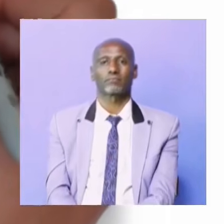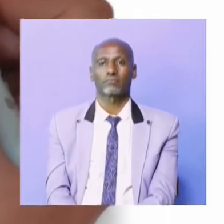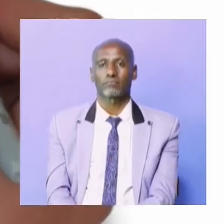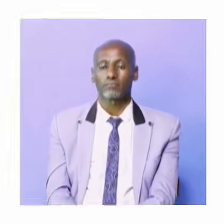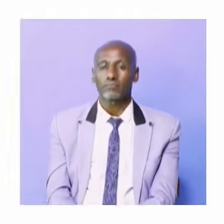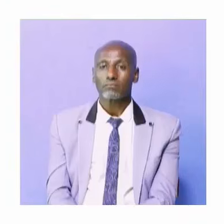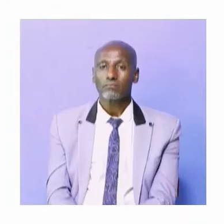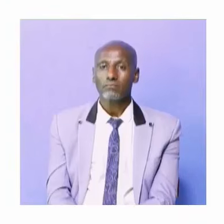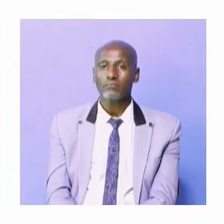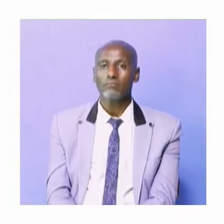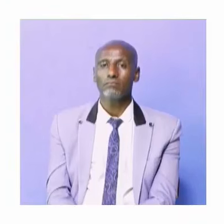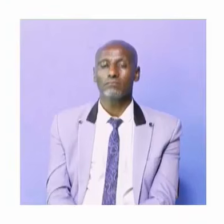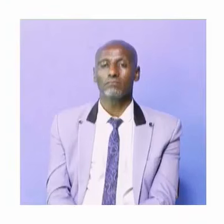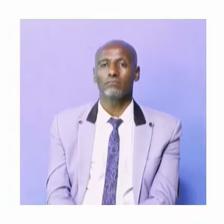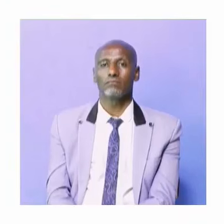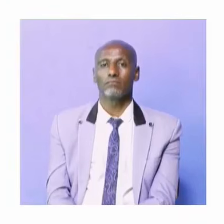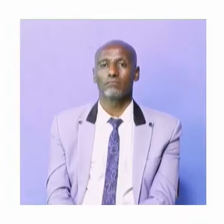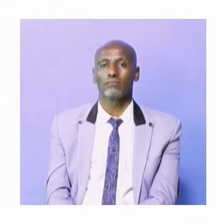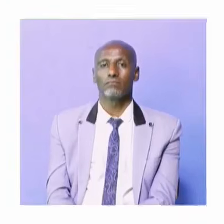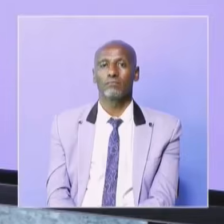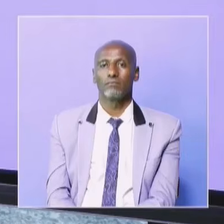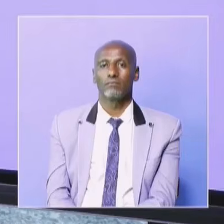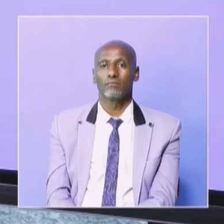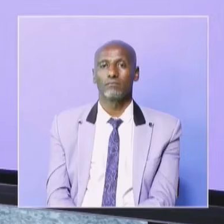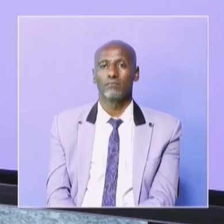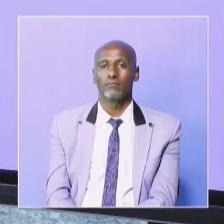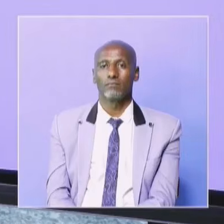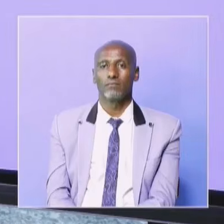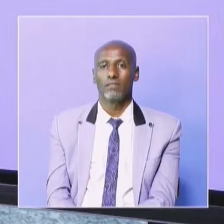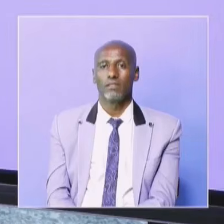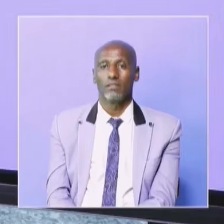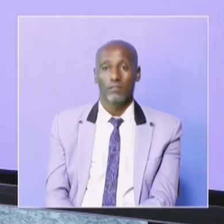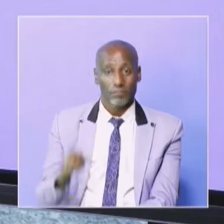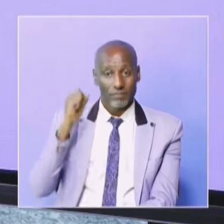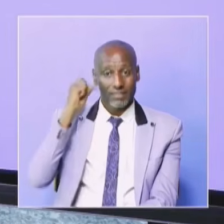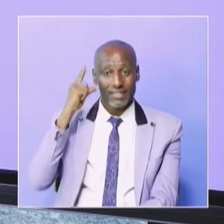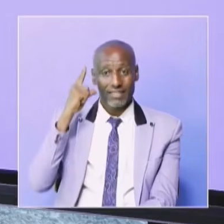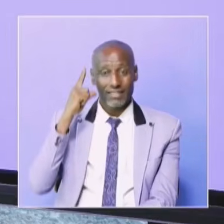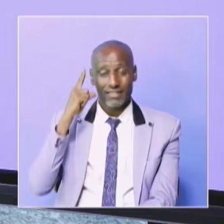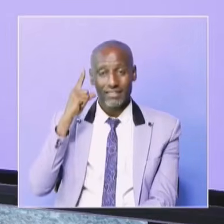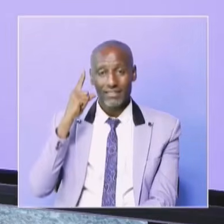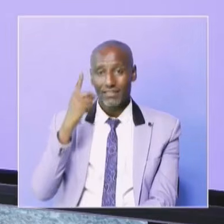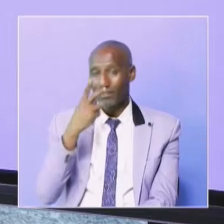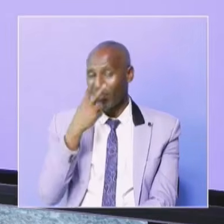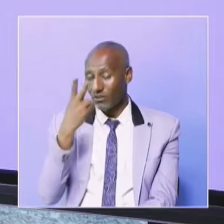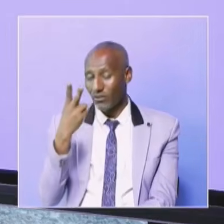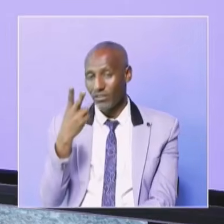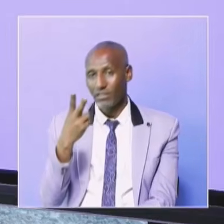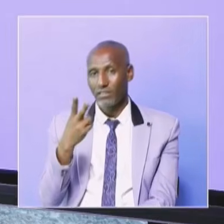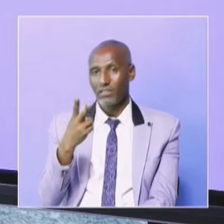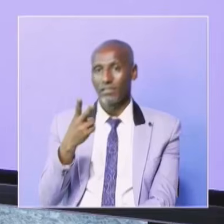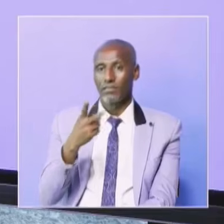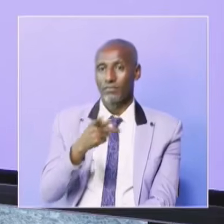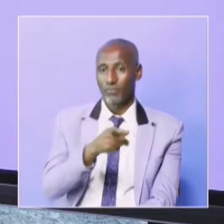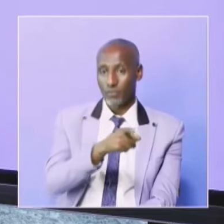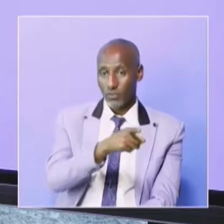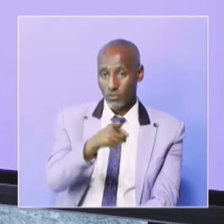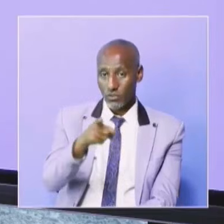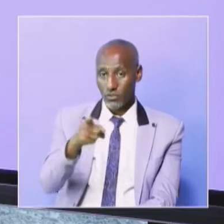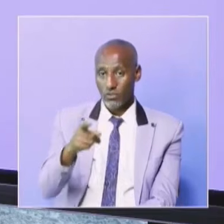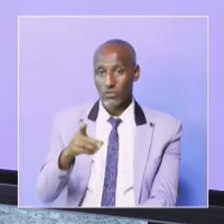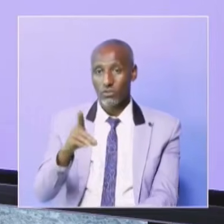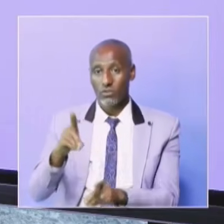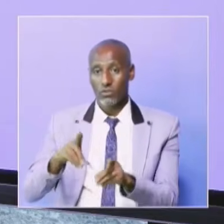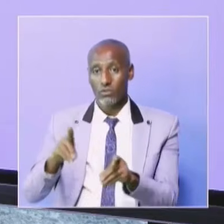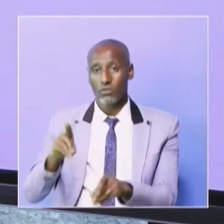And then, question mark. Clear? Look, do you visit Unity Park?